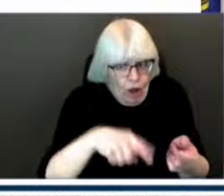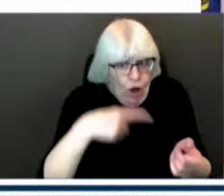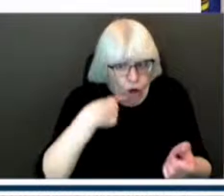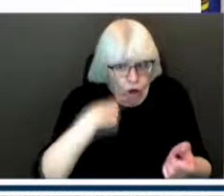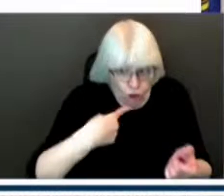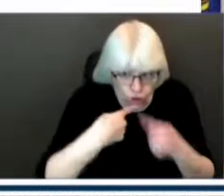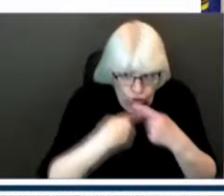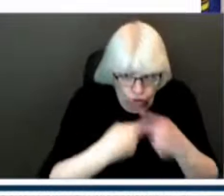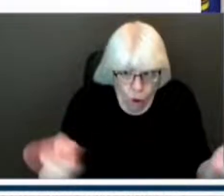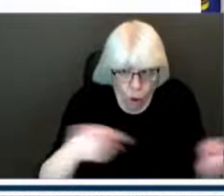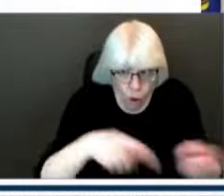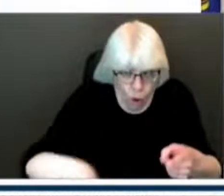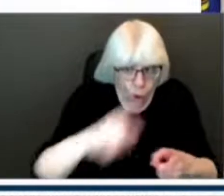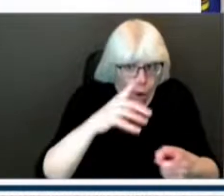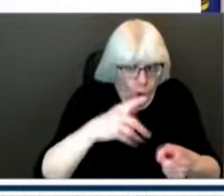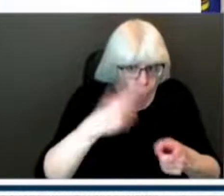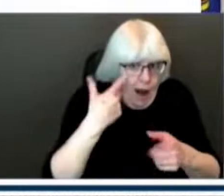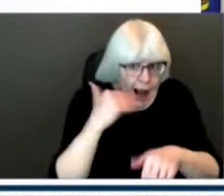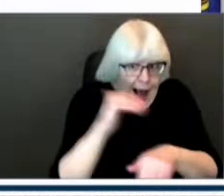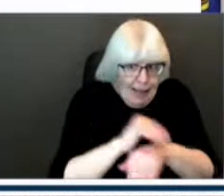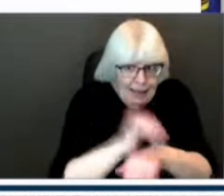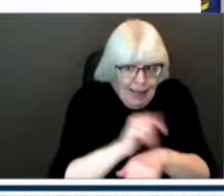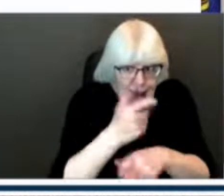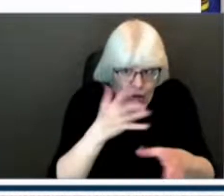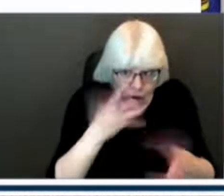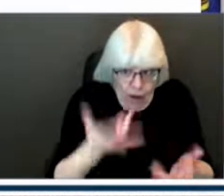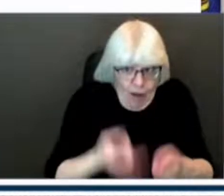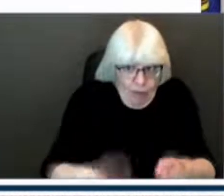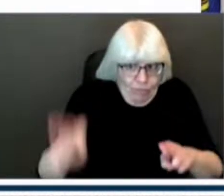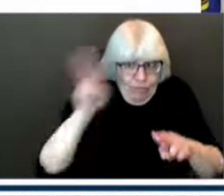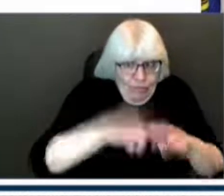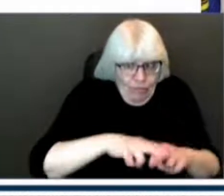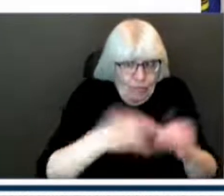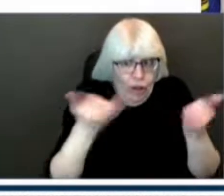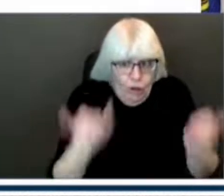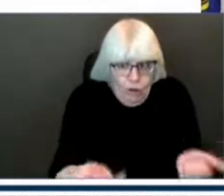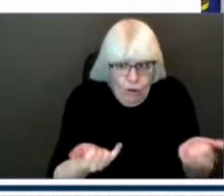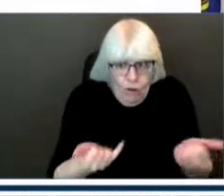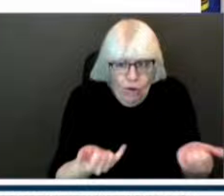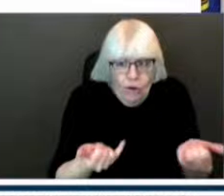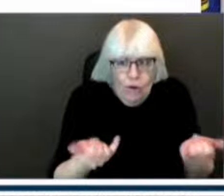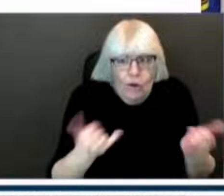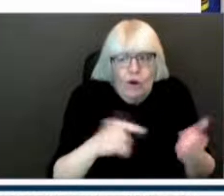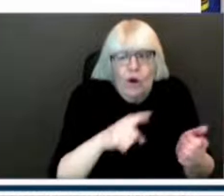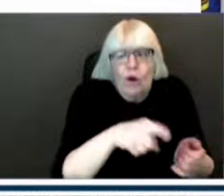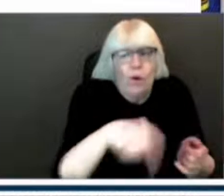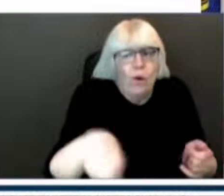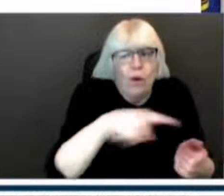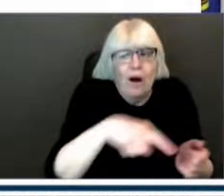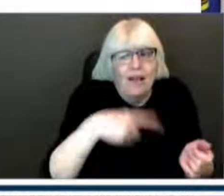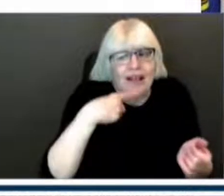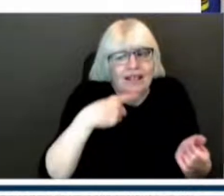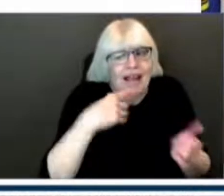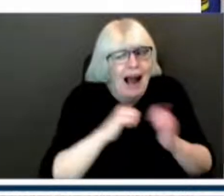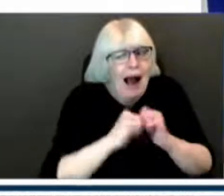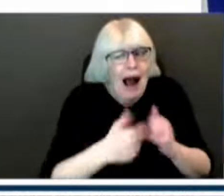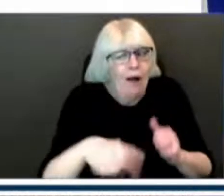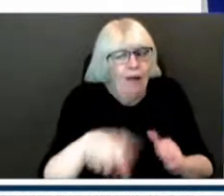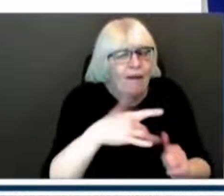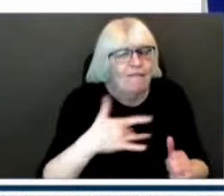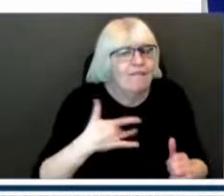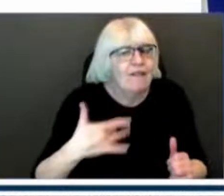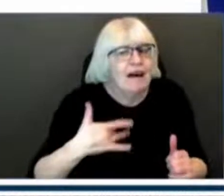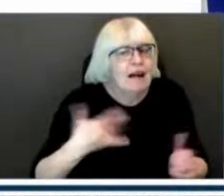now. And if they did hear about it last night, what kind of reaction did you hear? Yeah, thank you, Taryn. We had first off, I want to